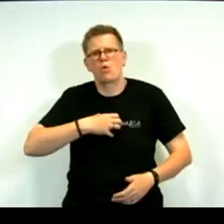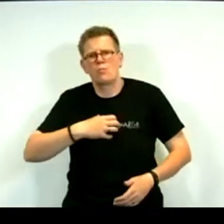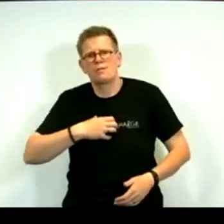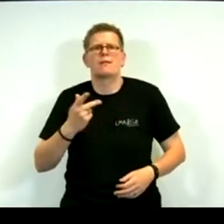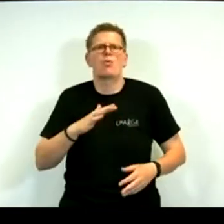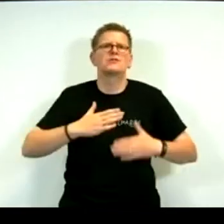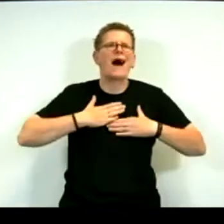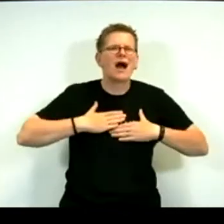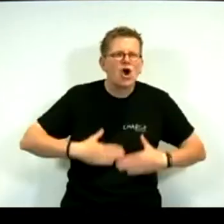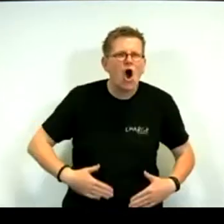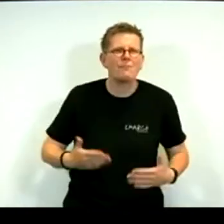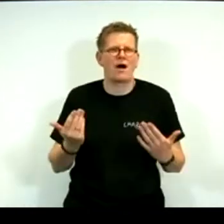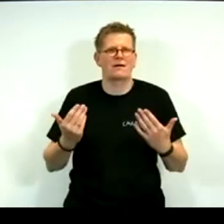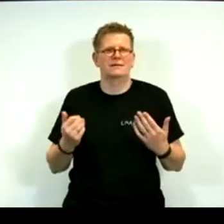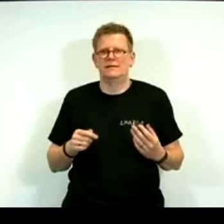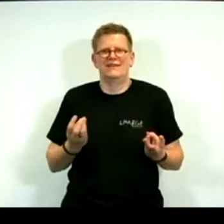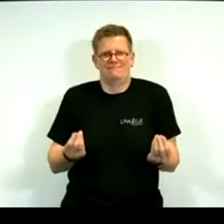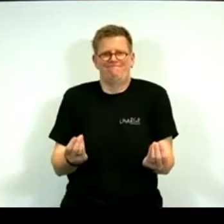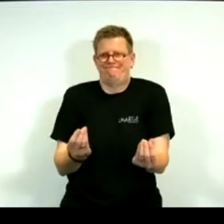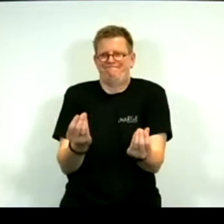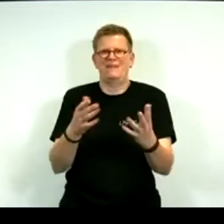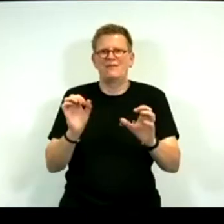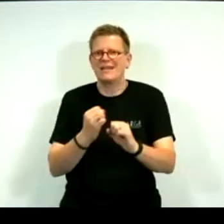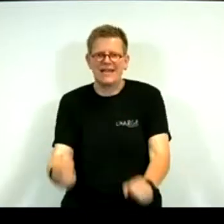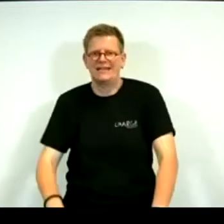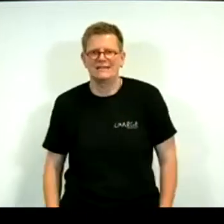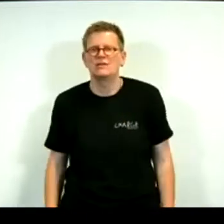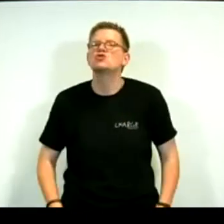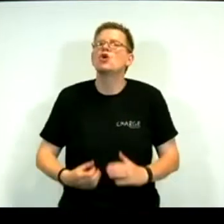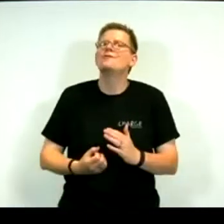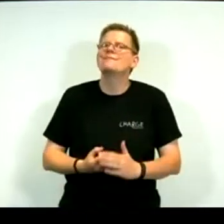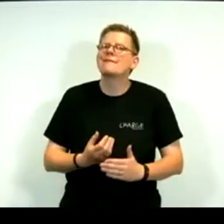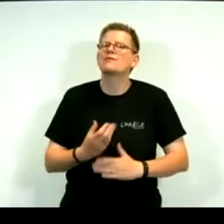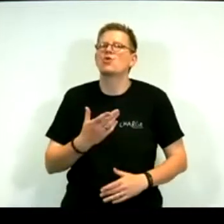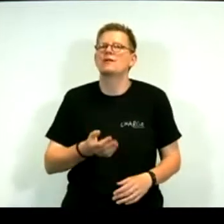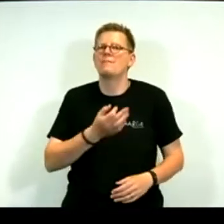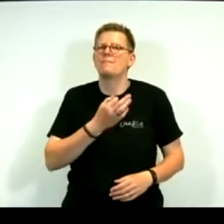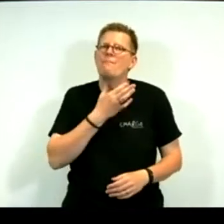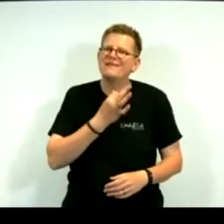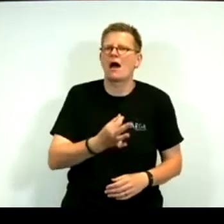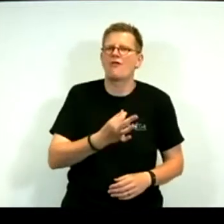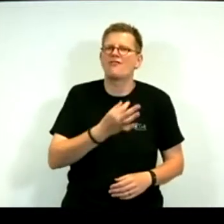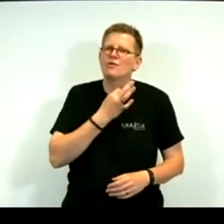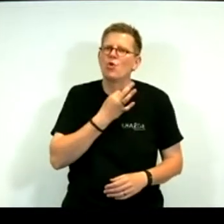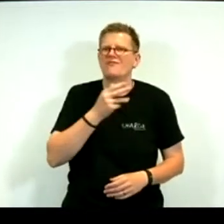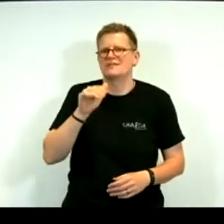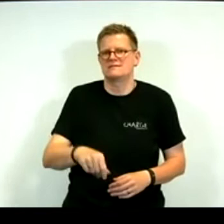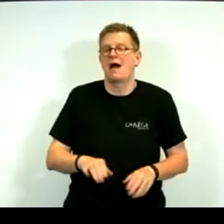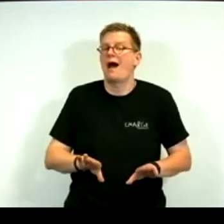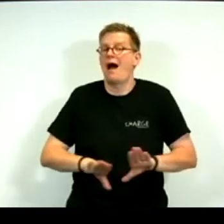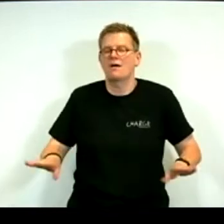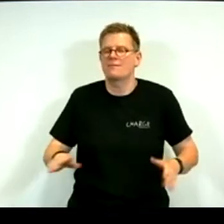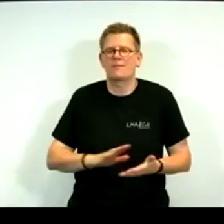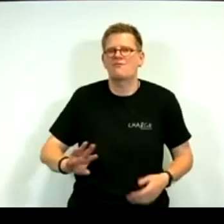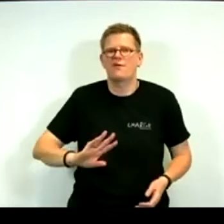their natural urge is to get flat on the floor and not just lie on the floor, but almost melt